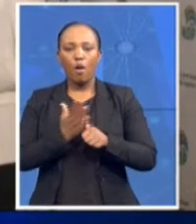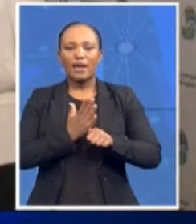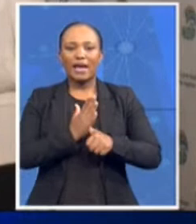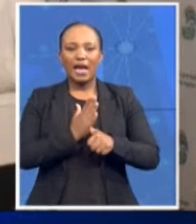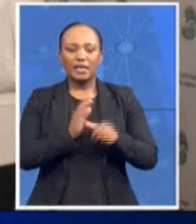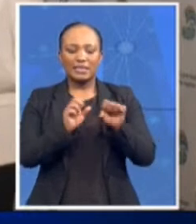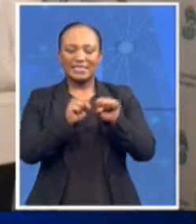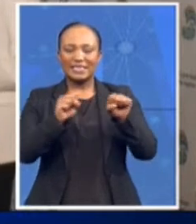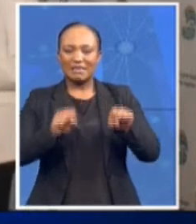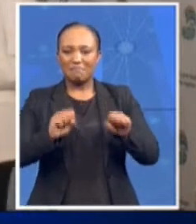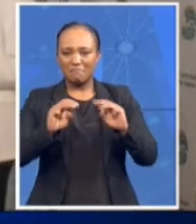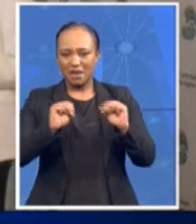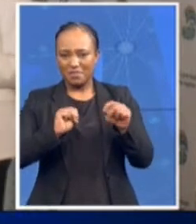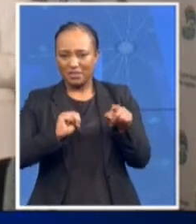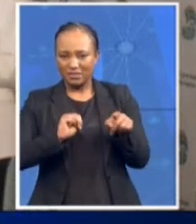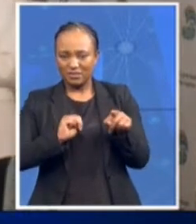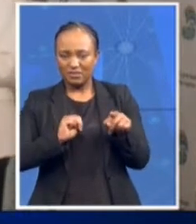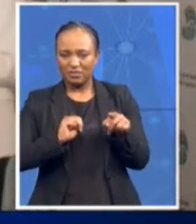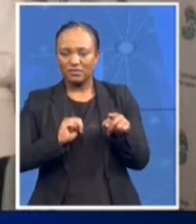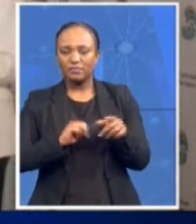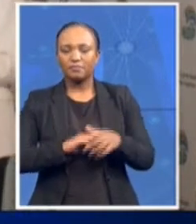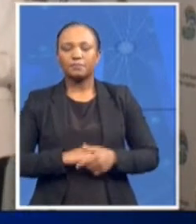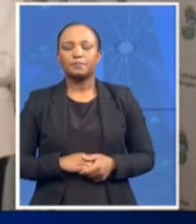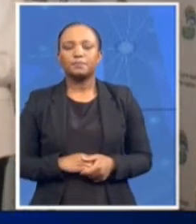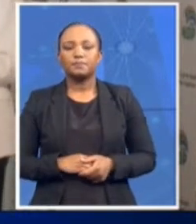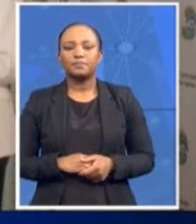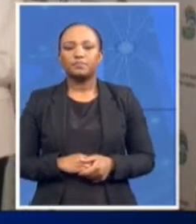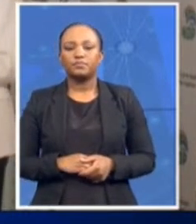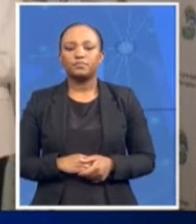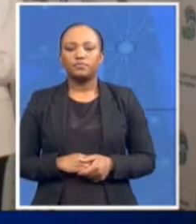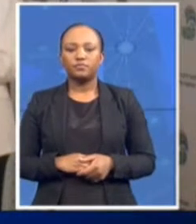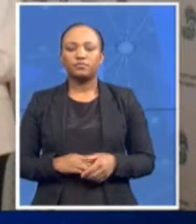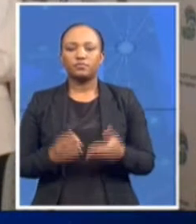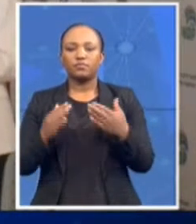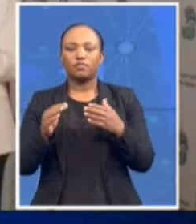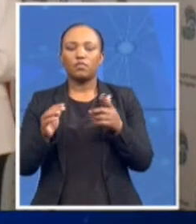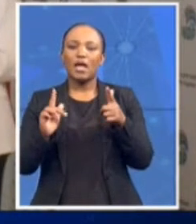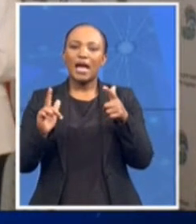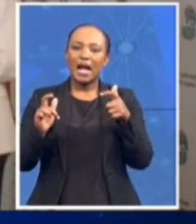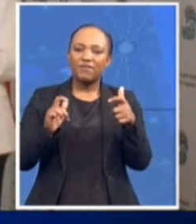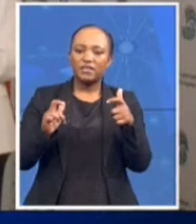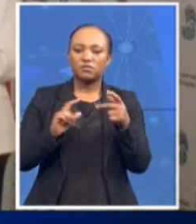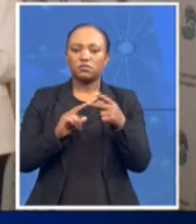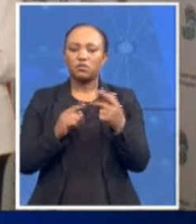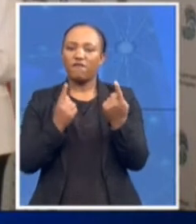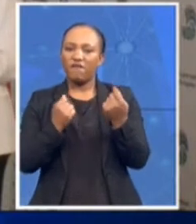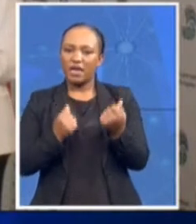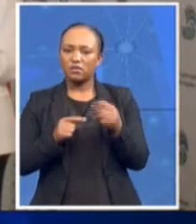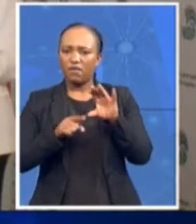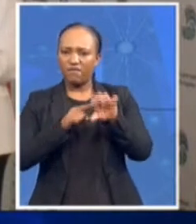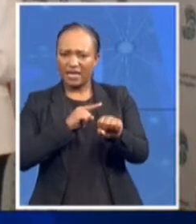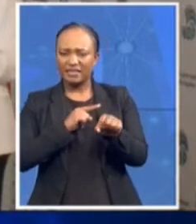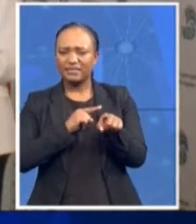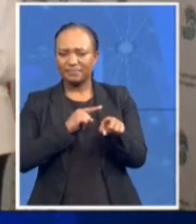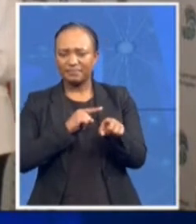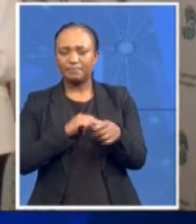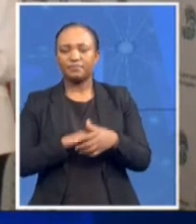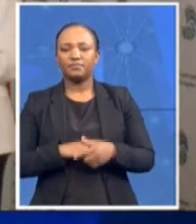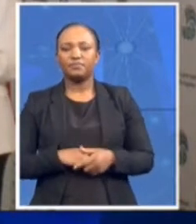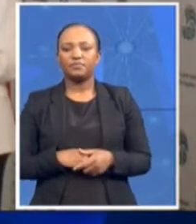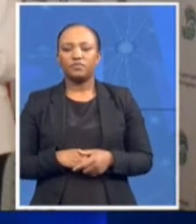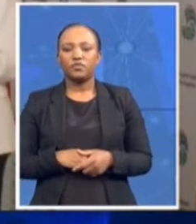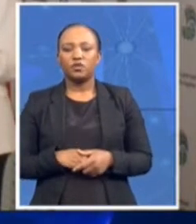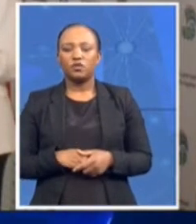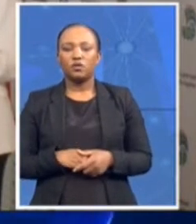The second part is related to governance and financial findings. In addition, the auditors found multiple governance